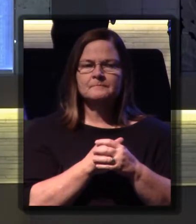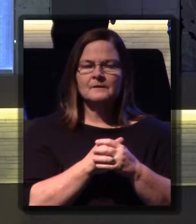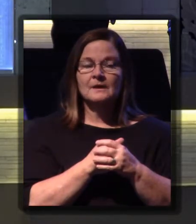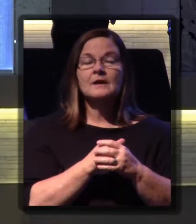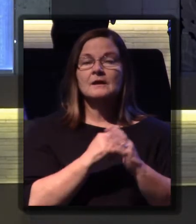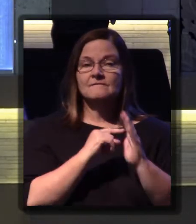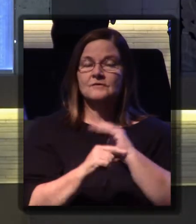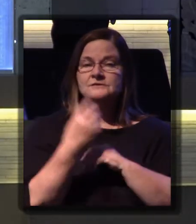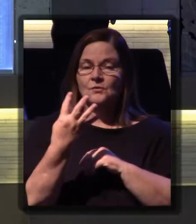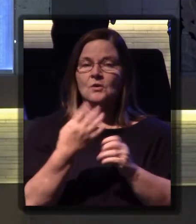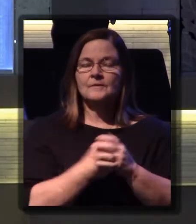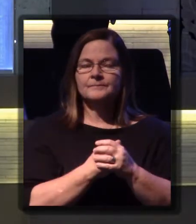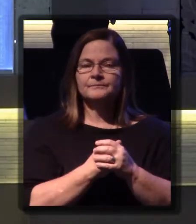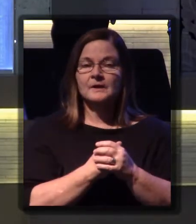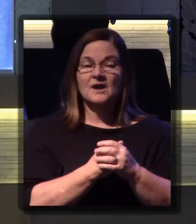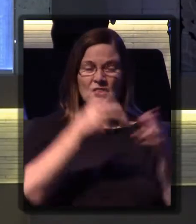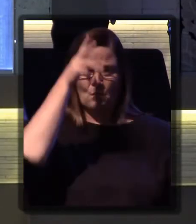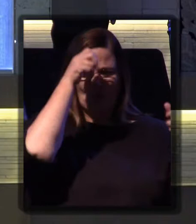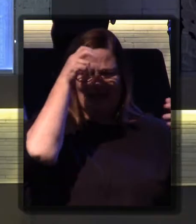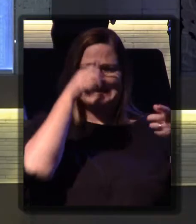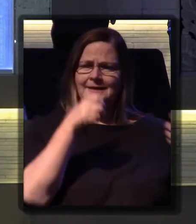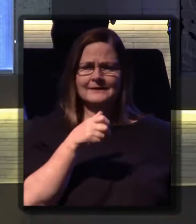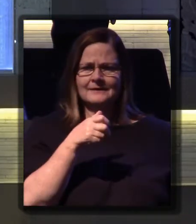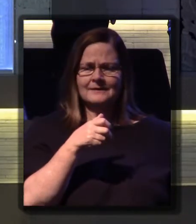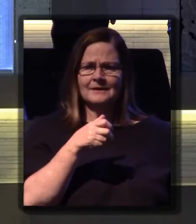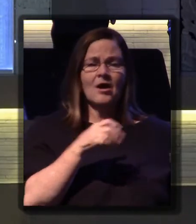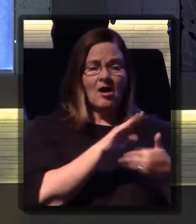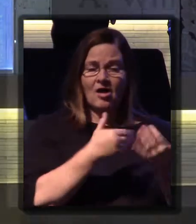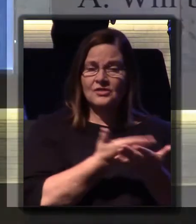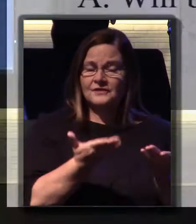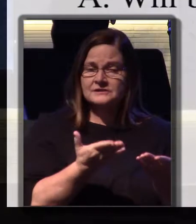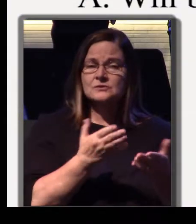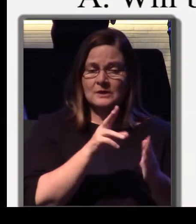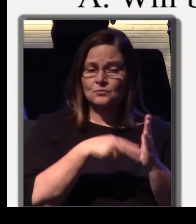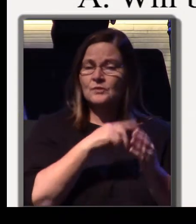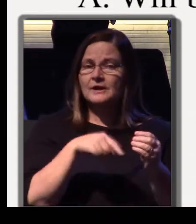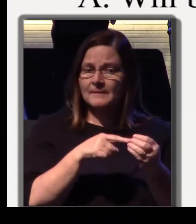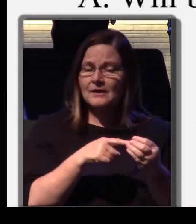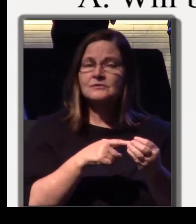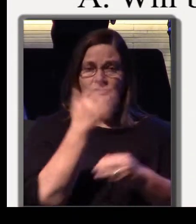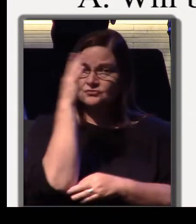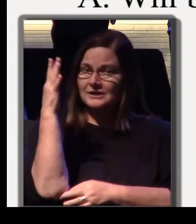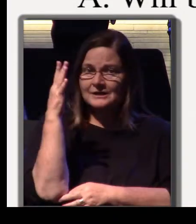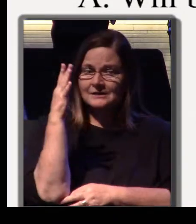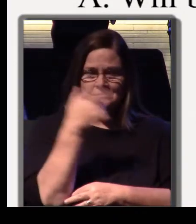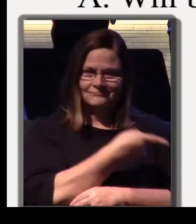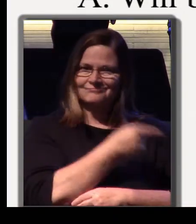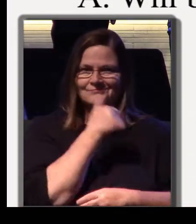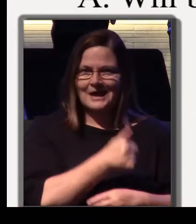it as a very stark contrast. So we begin in verse 4, the wicked are not so. In other